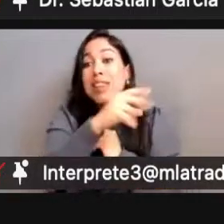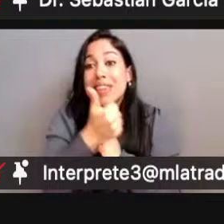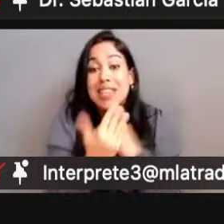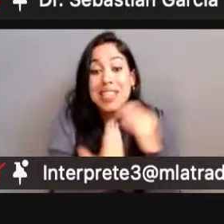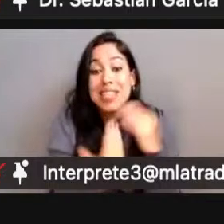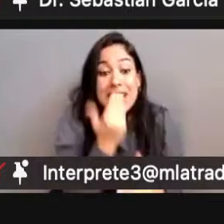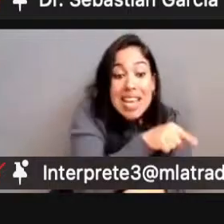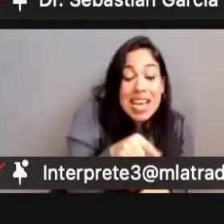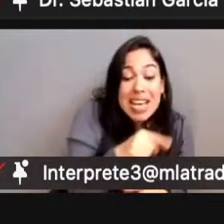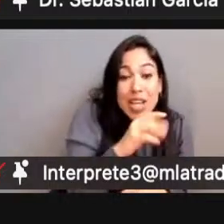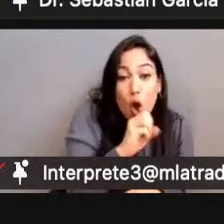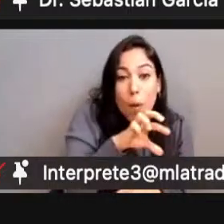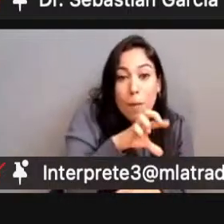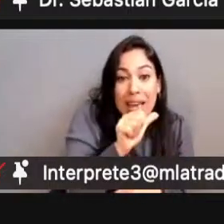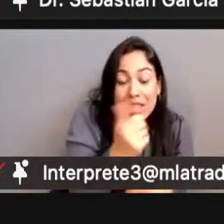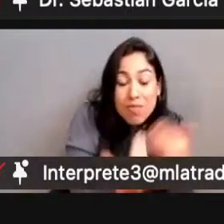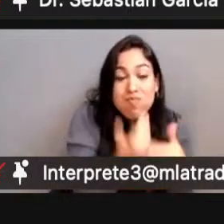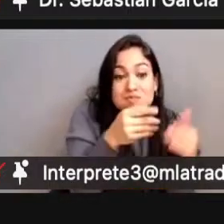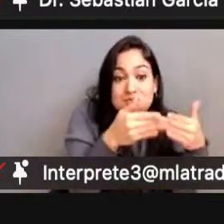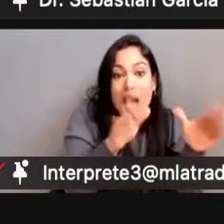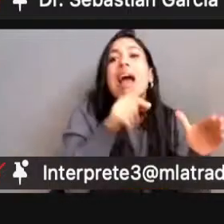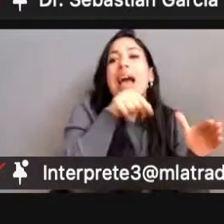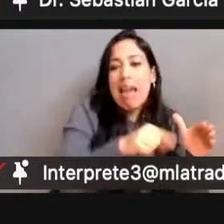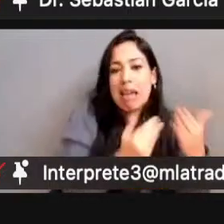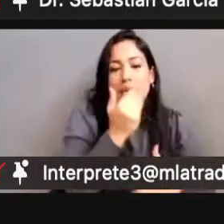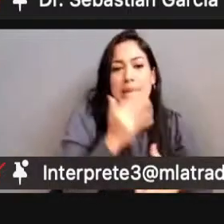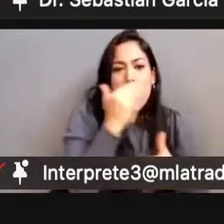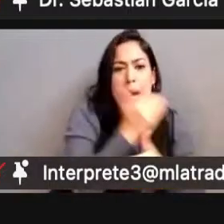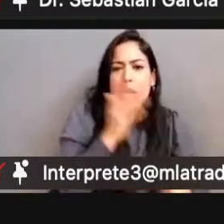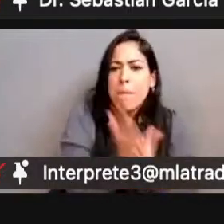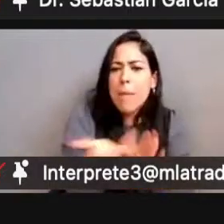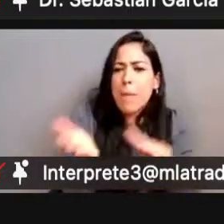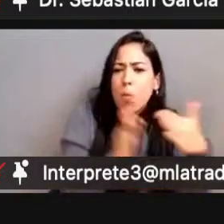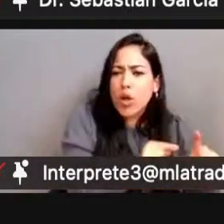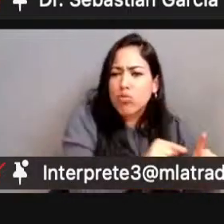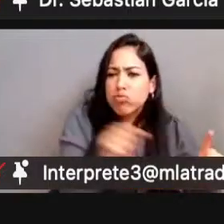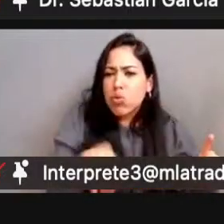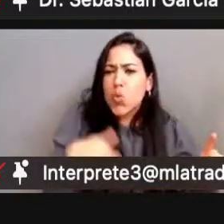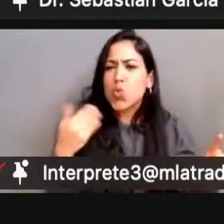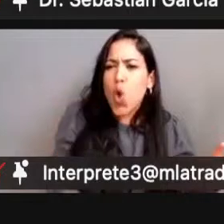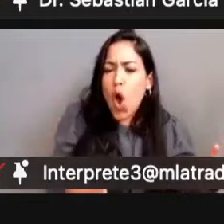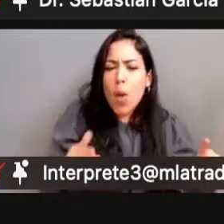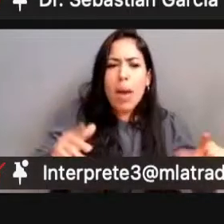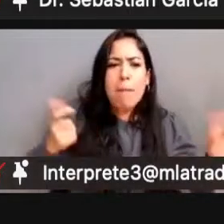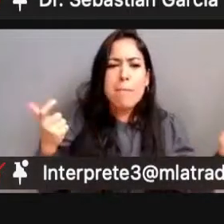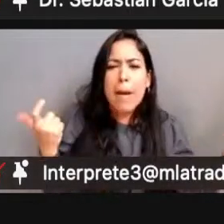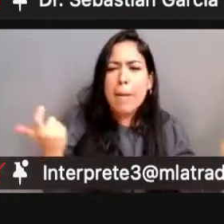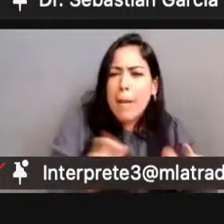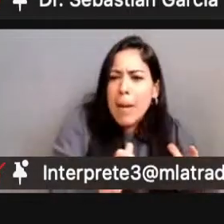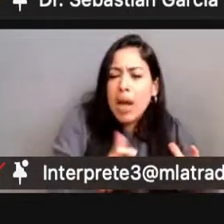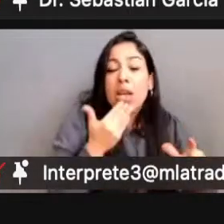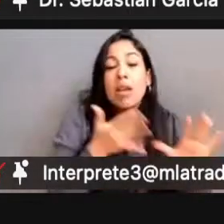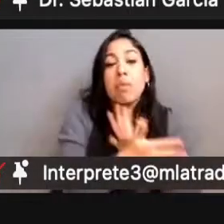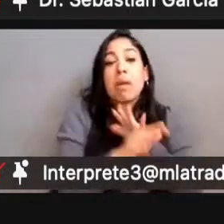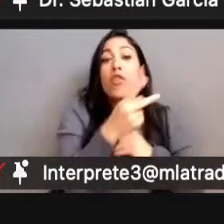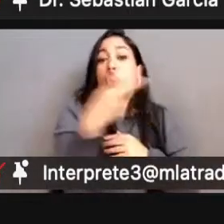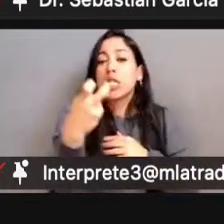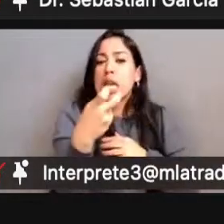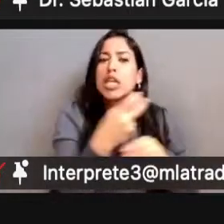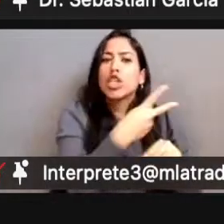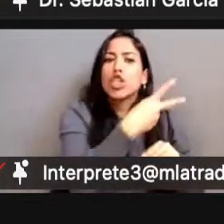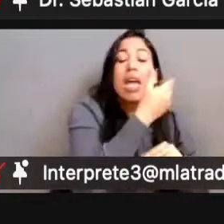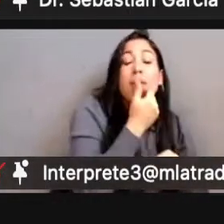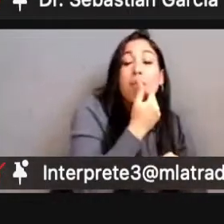is born, the mortality rate in children, how it goes down from 200